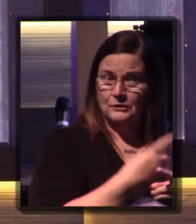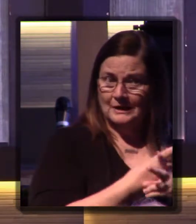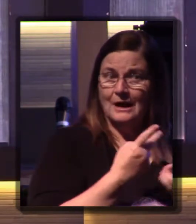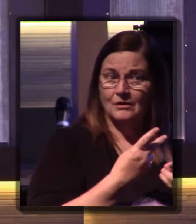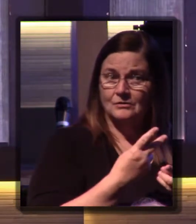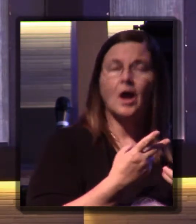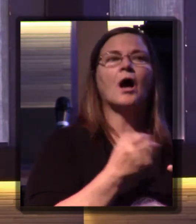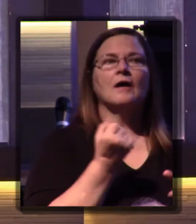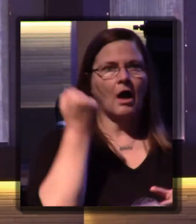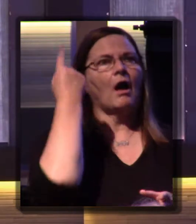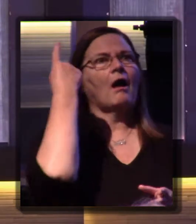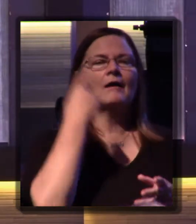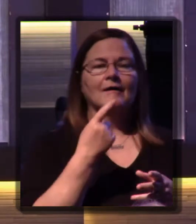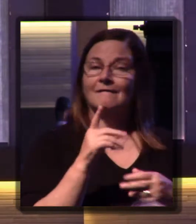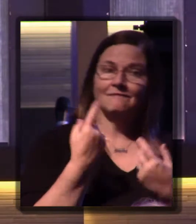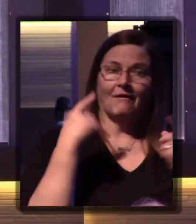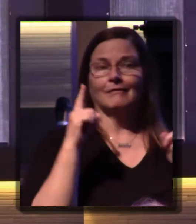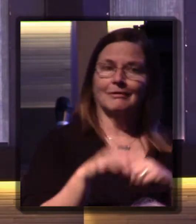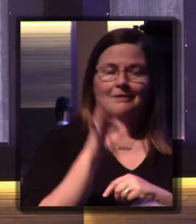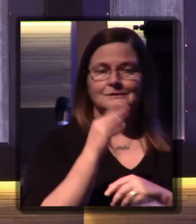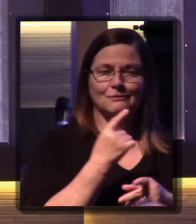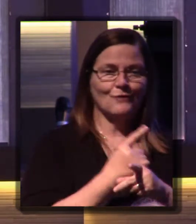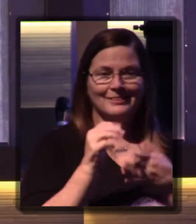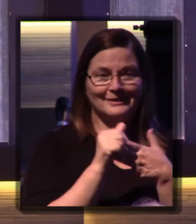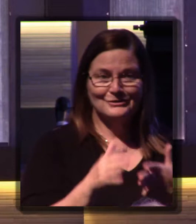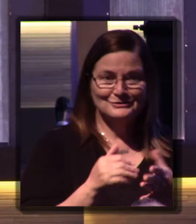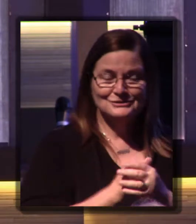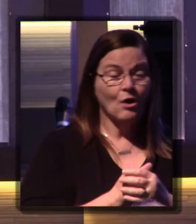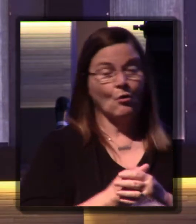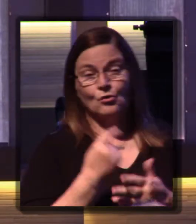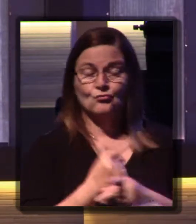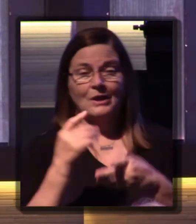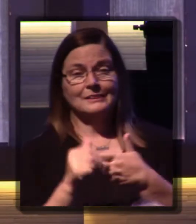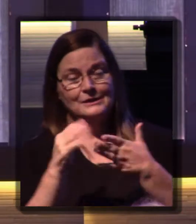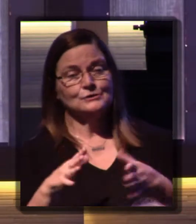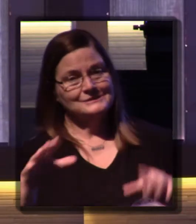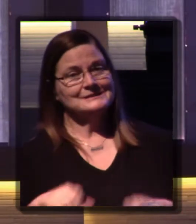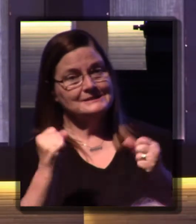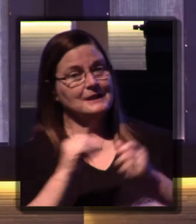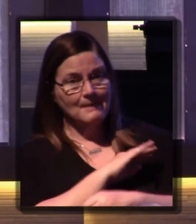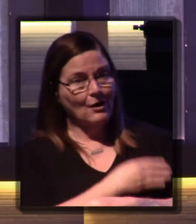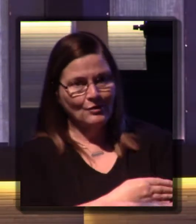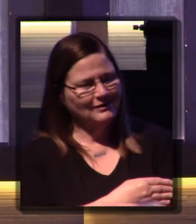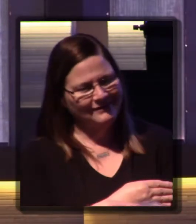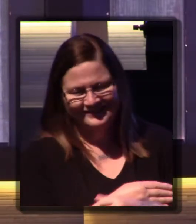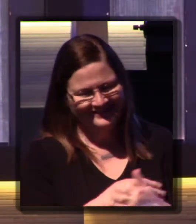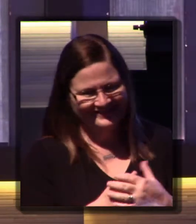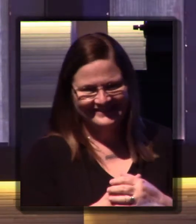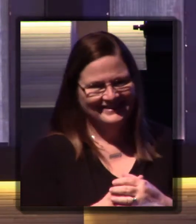out? Man finally electing the right leaders? Or the right leaders finally seizing power?